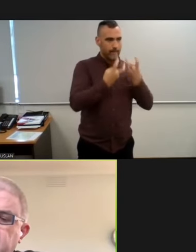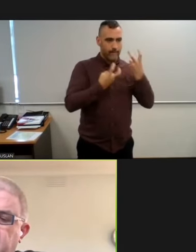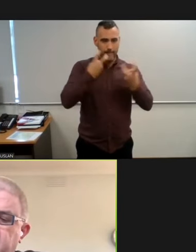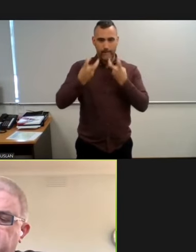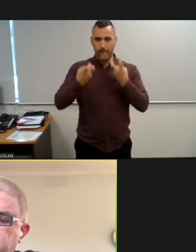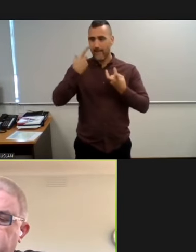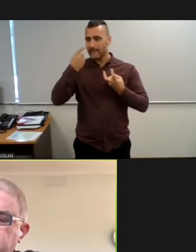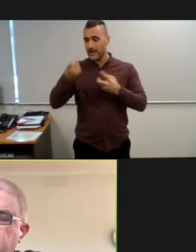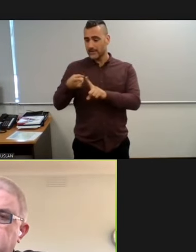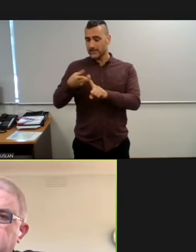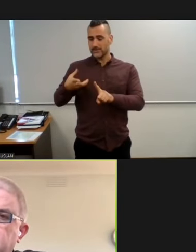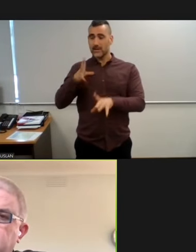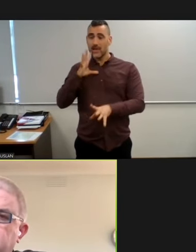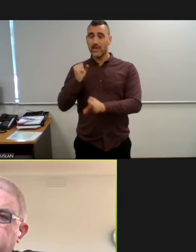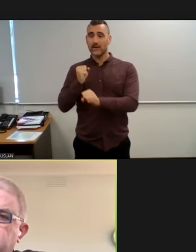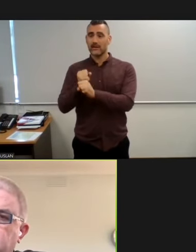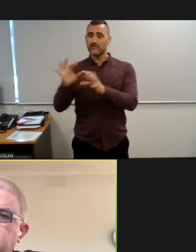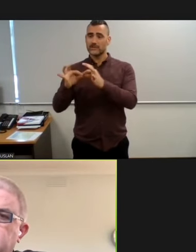government.